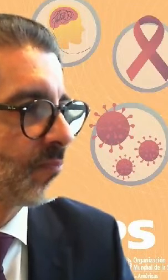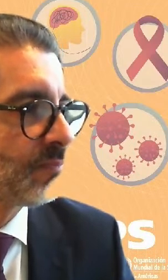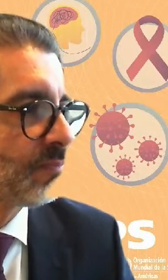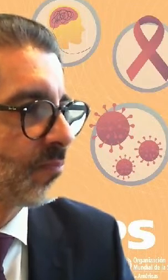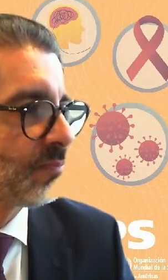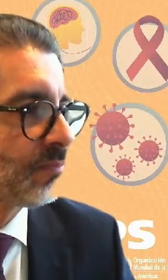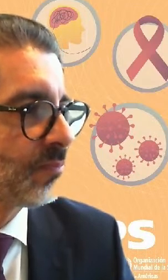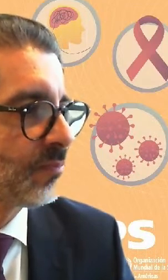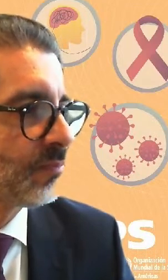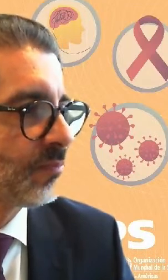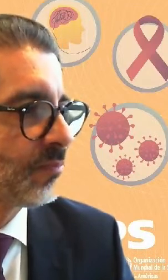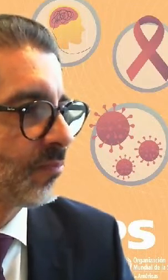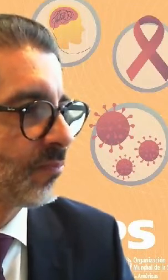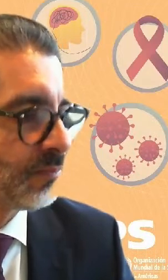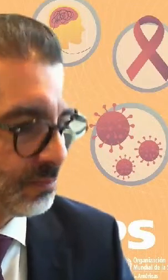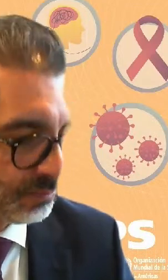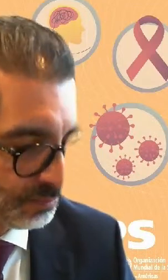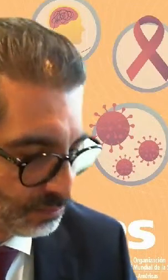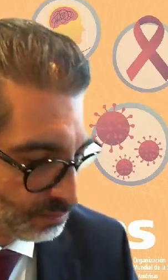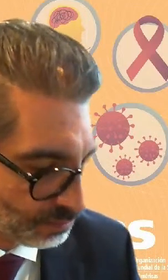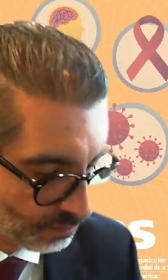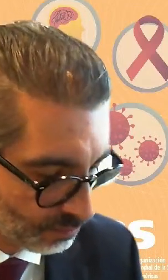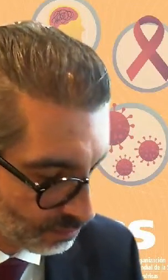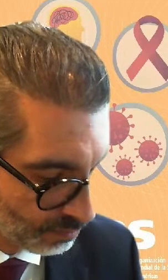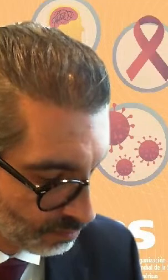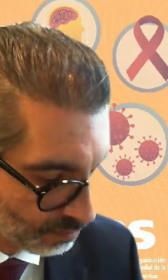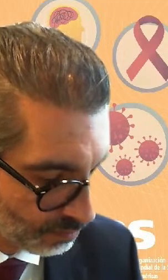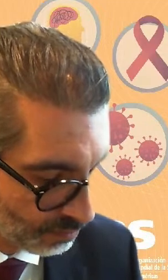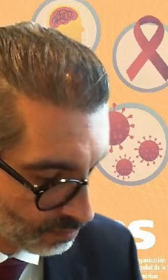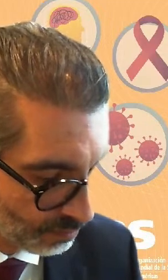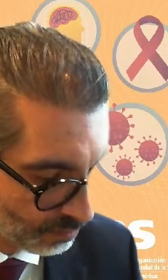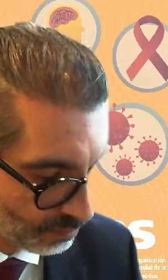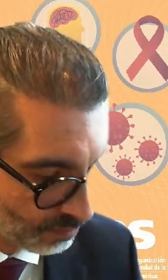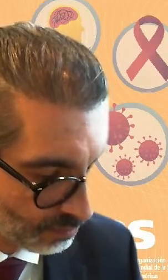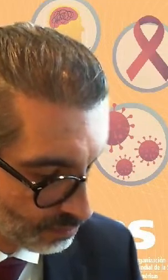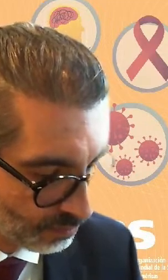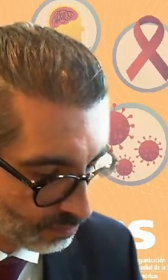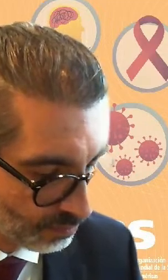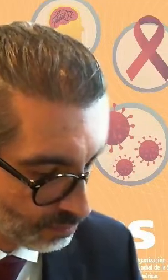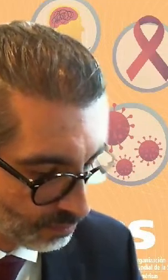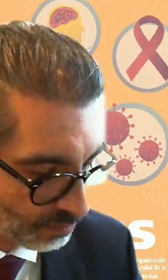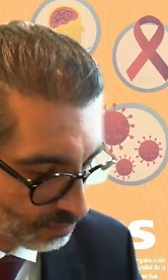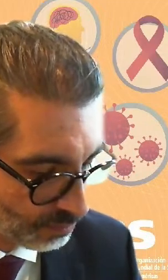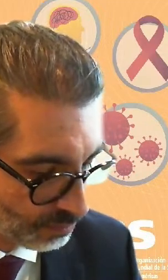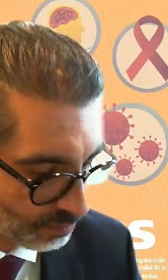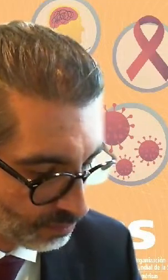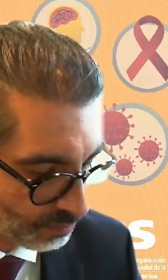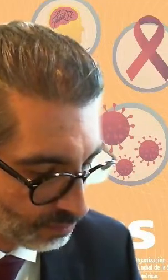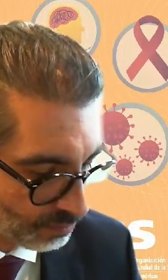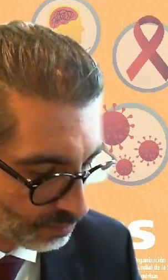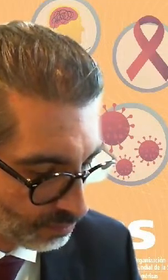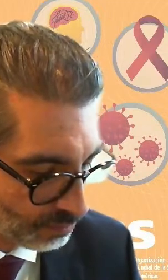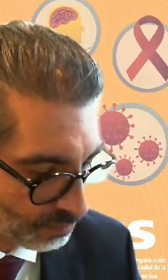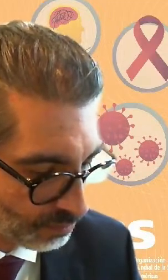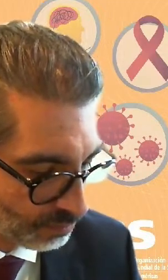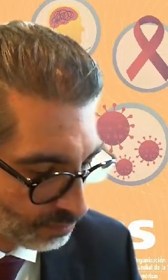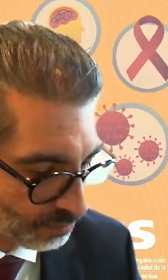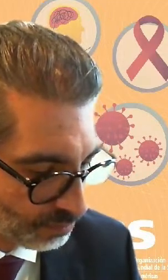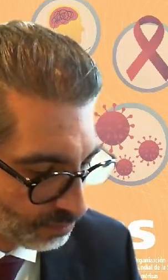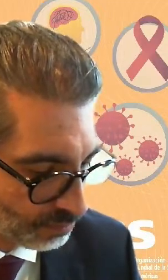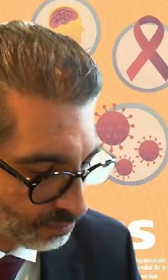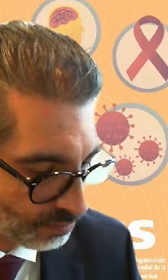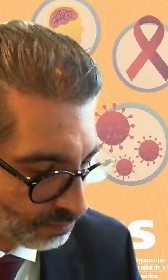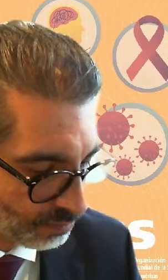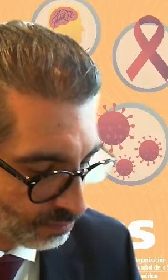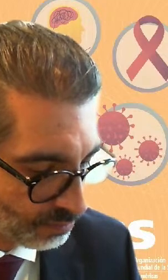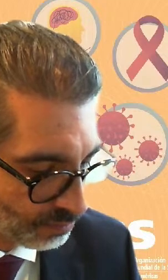of the different tools that WHO and PAHO have for collecting data from countries. So it is self-reported data by